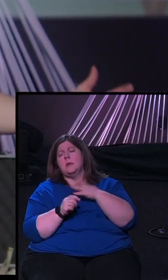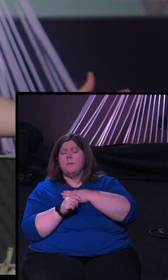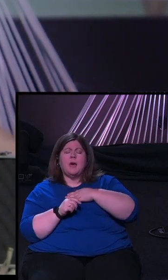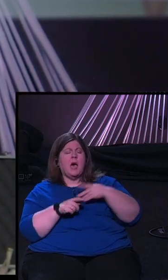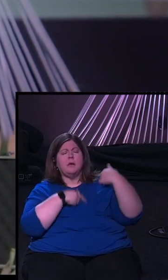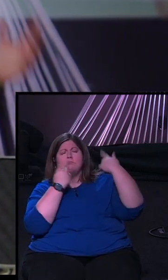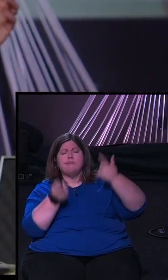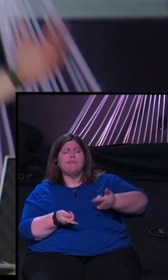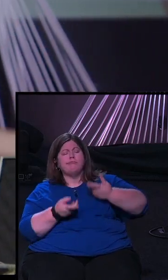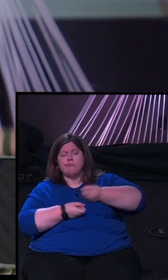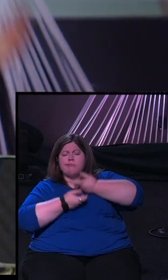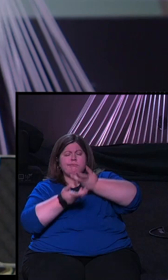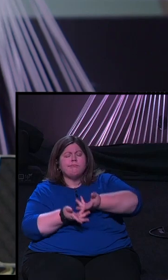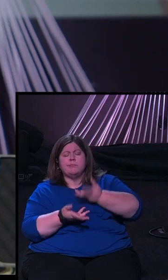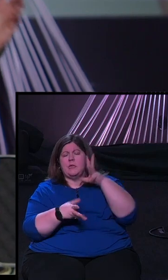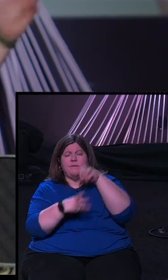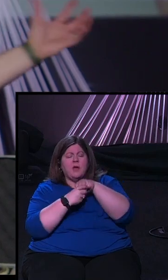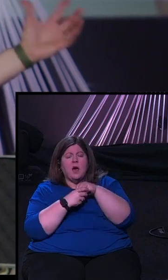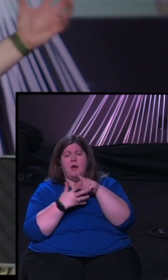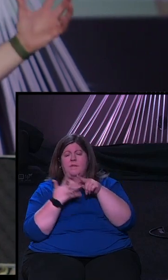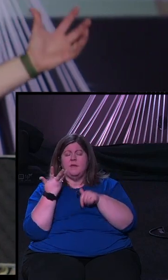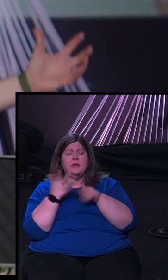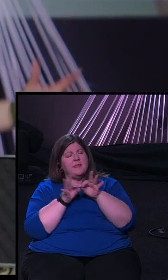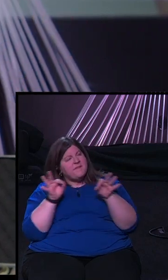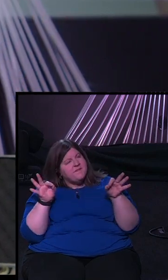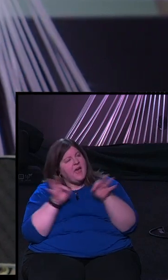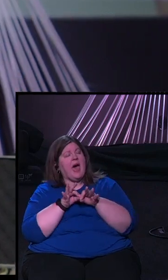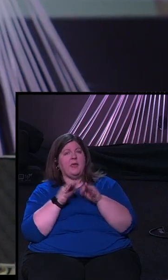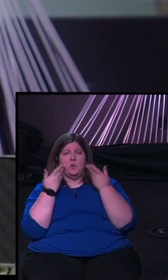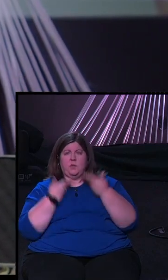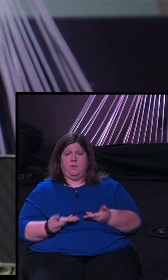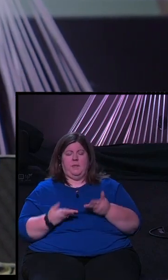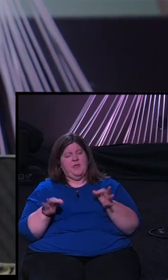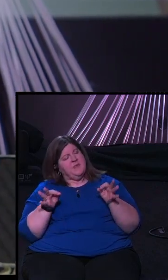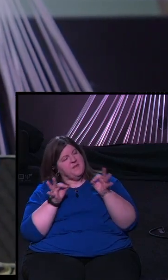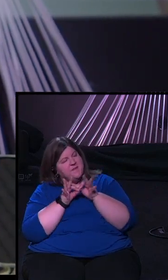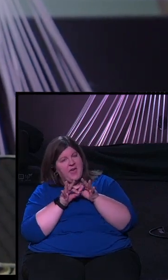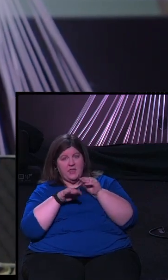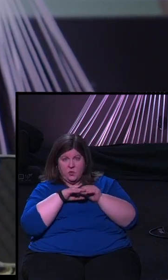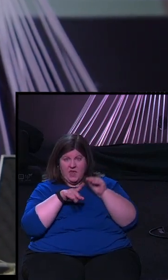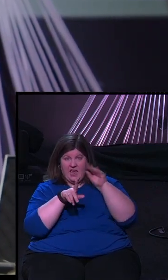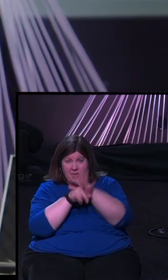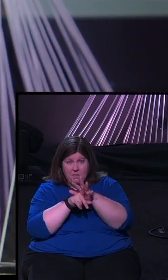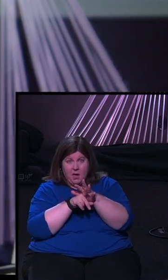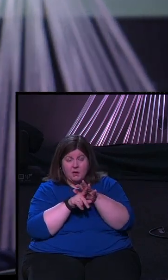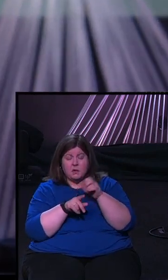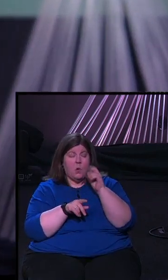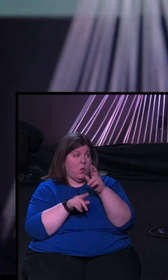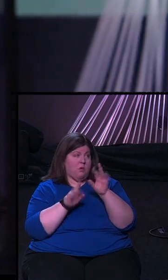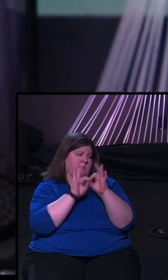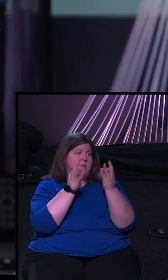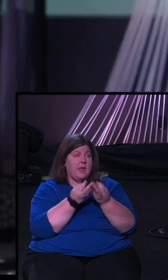I bring, what I contribute, the value that I have and the value I change in an organization or a